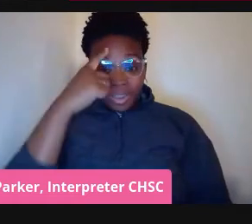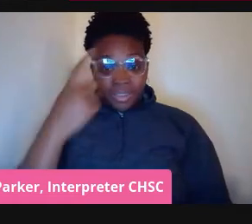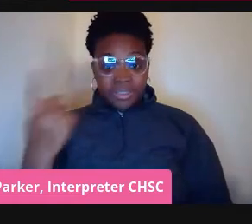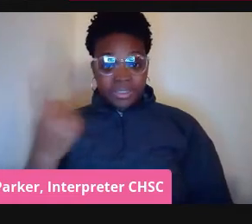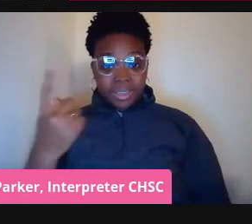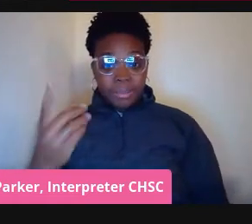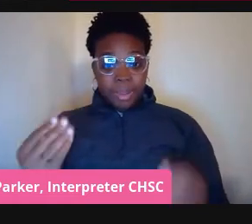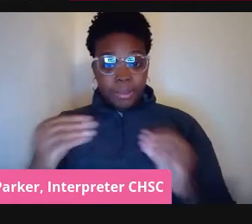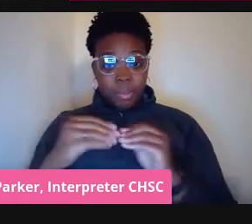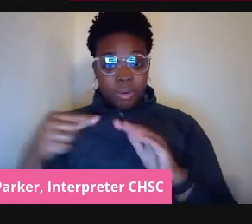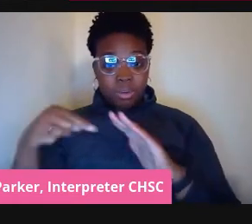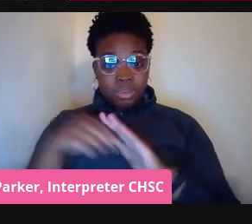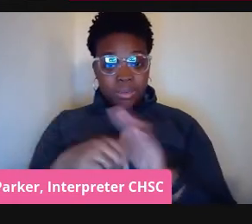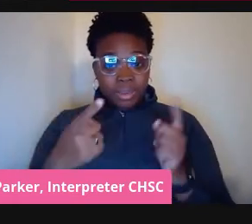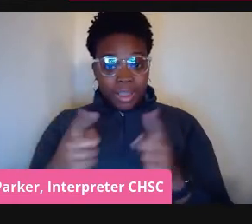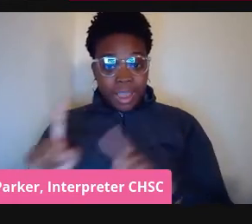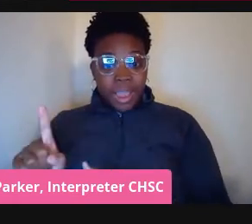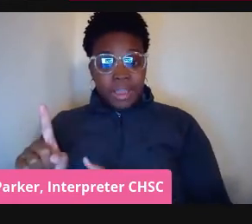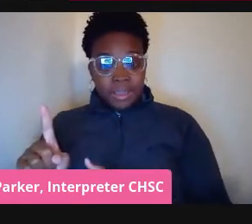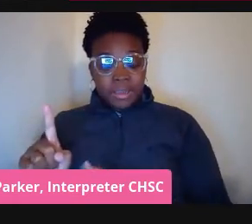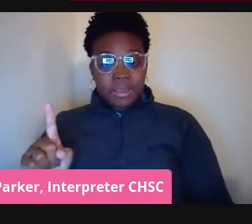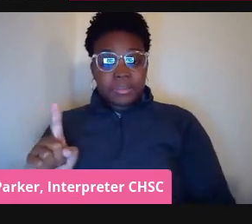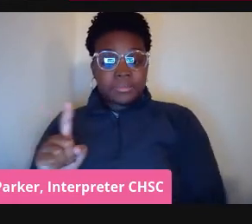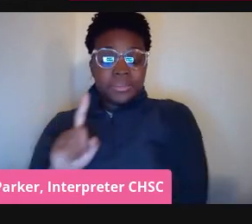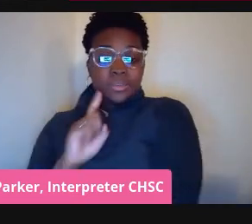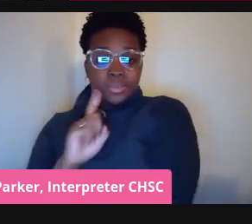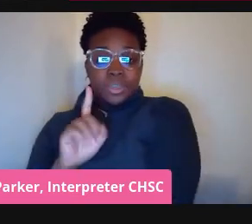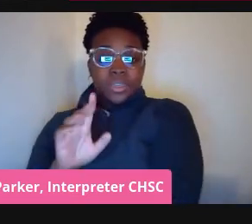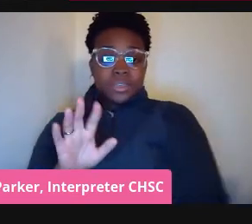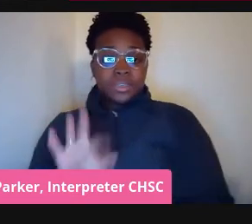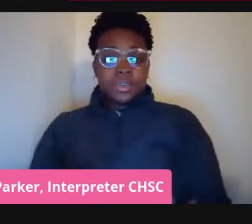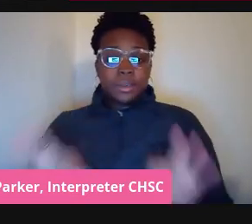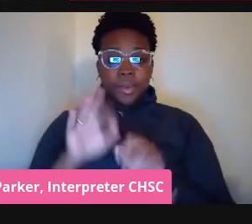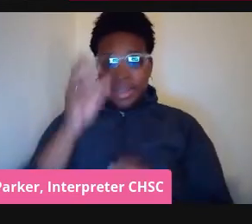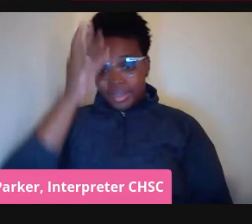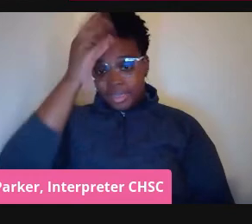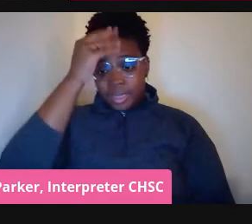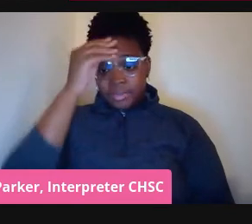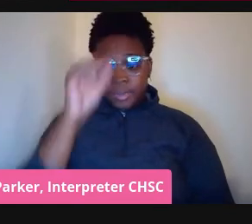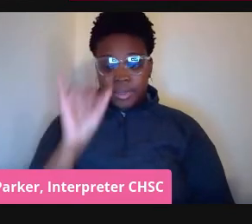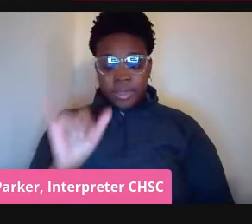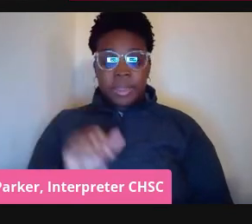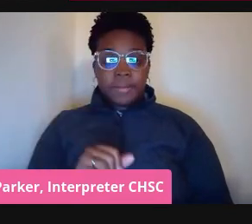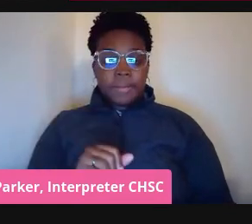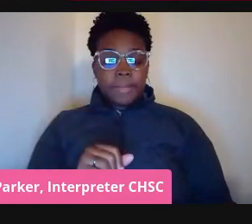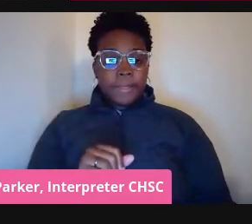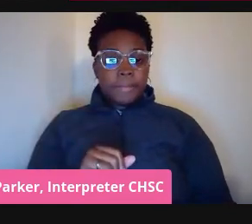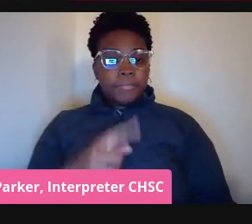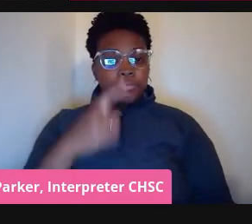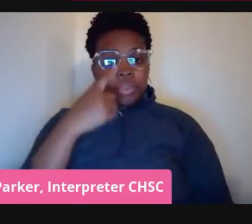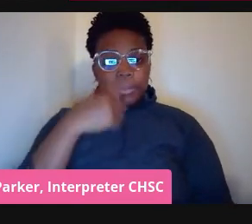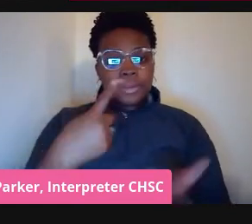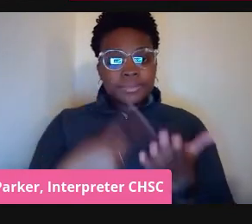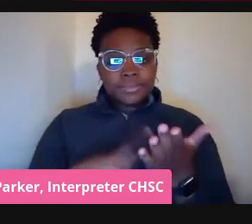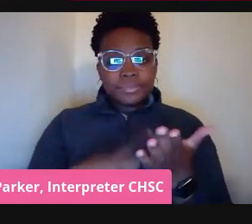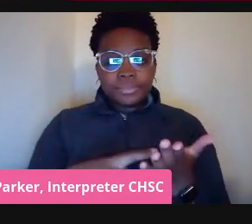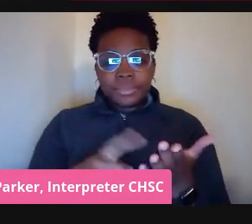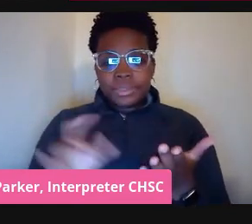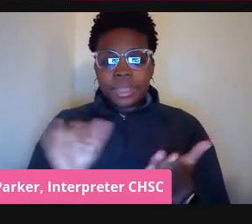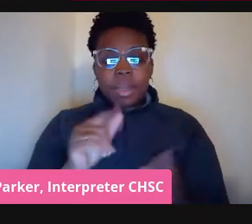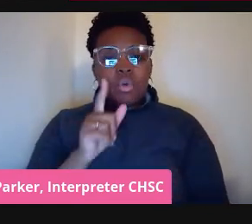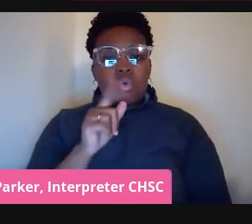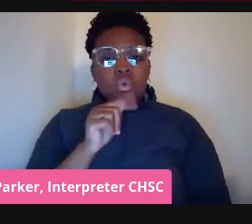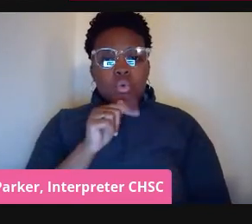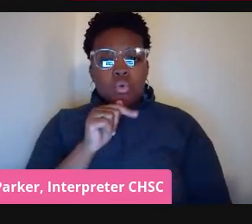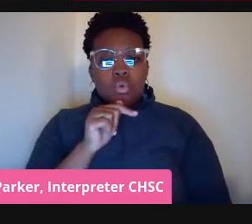further to it. And it's so important to think about that. And can we just talk a little bit about like who it is